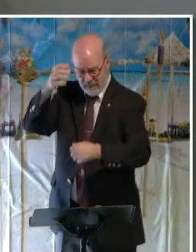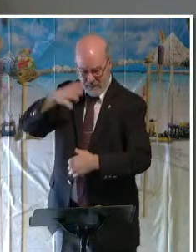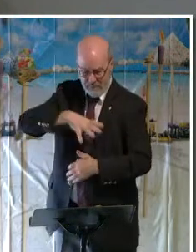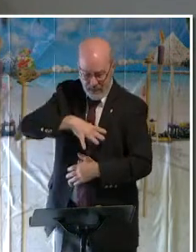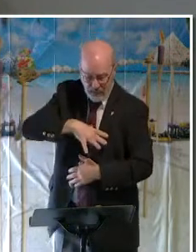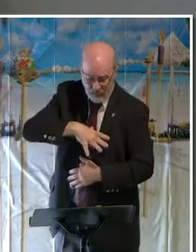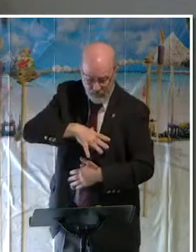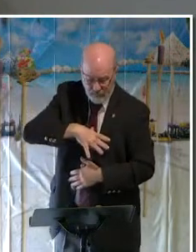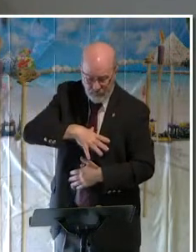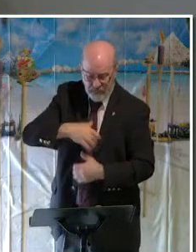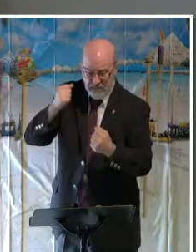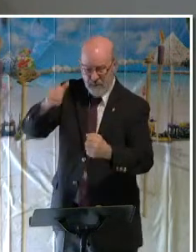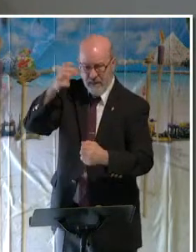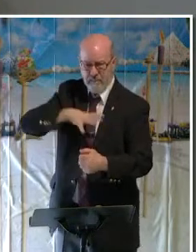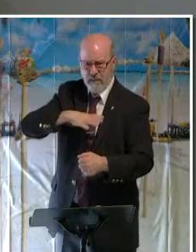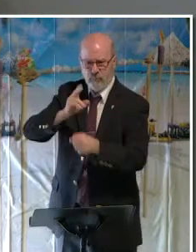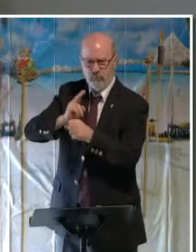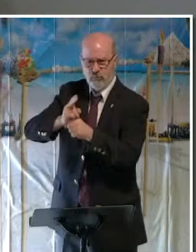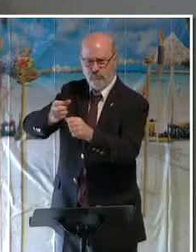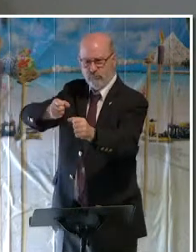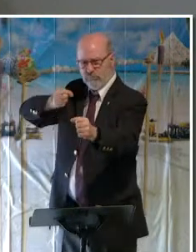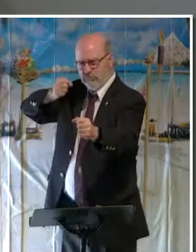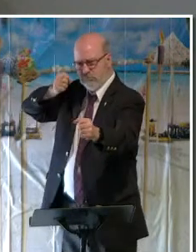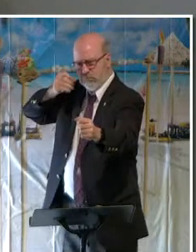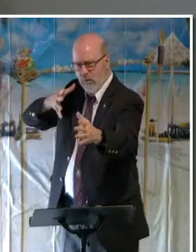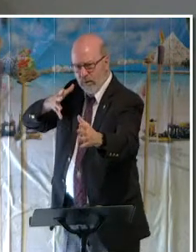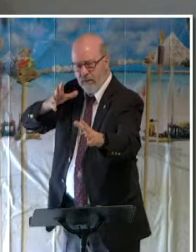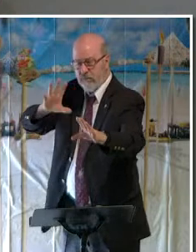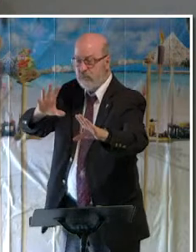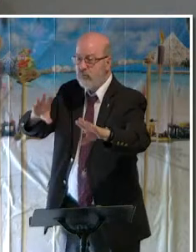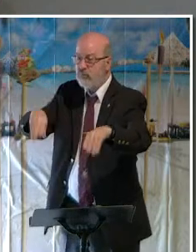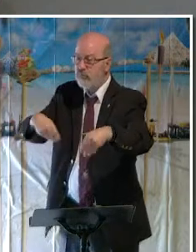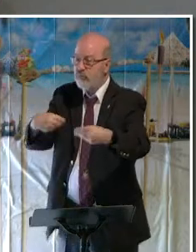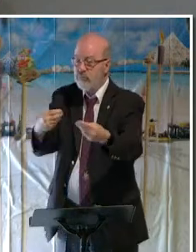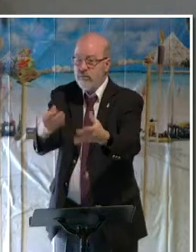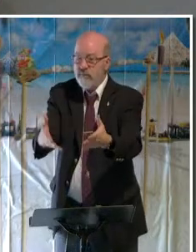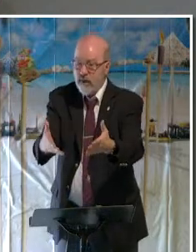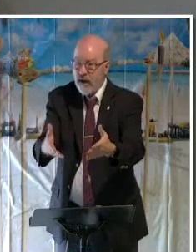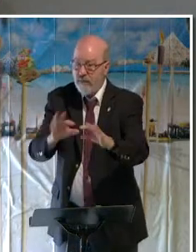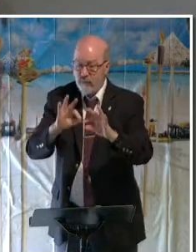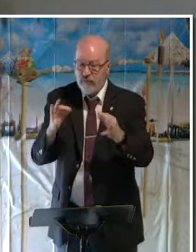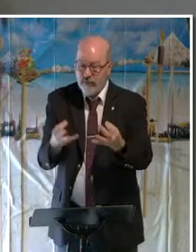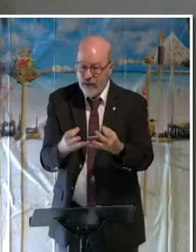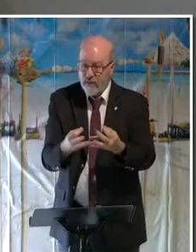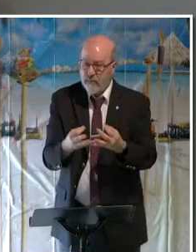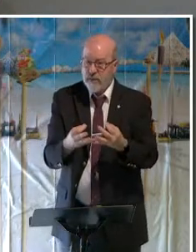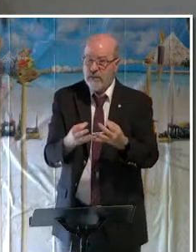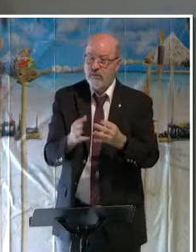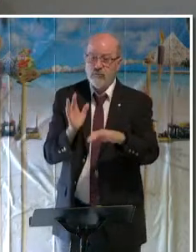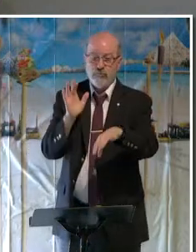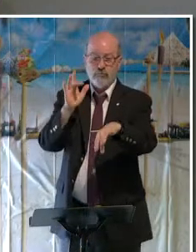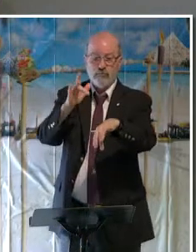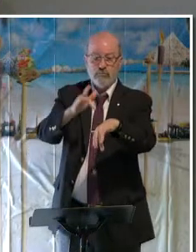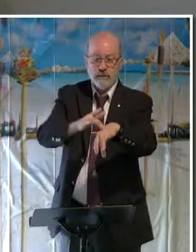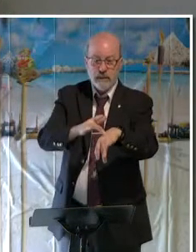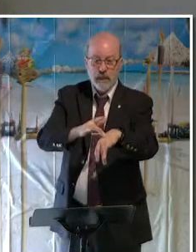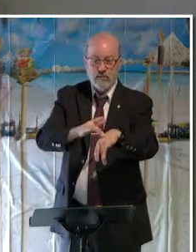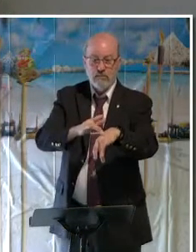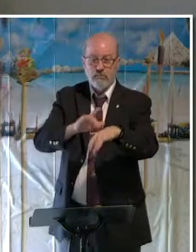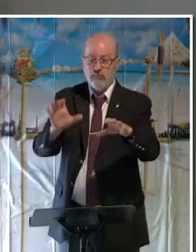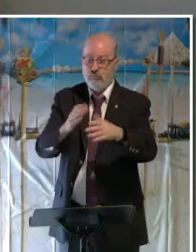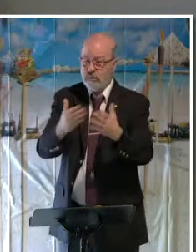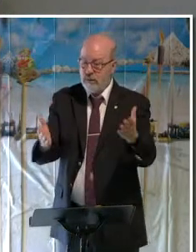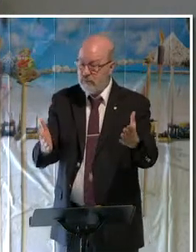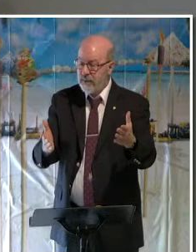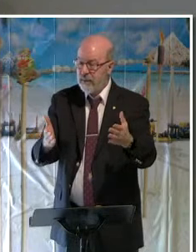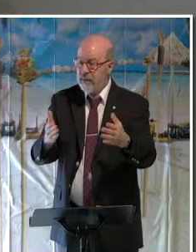man." The mighty man would use his bow and arrow to provide for his family, to reach out, to accomplish